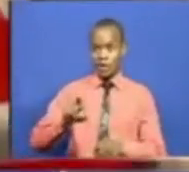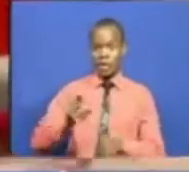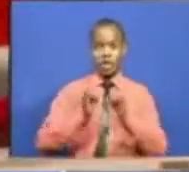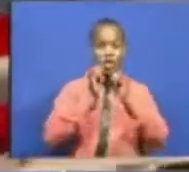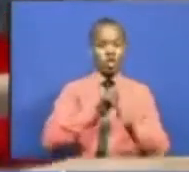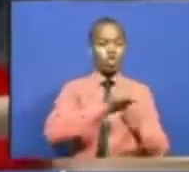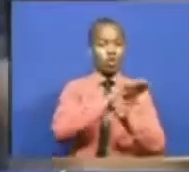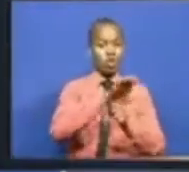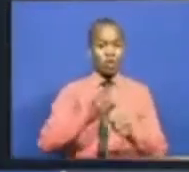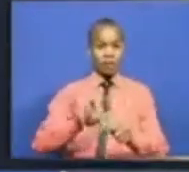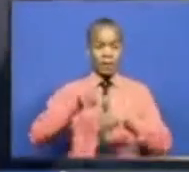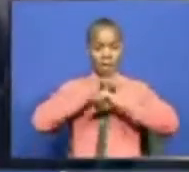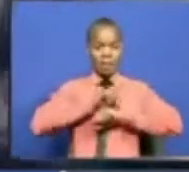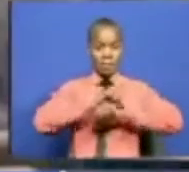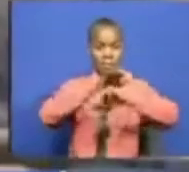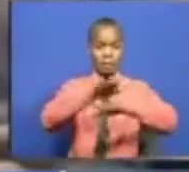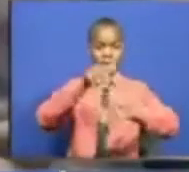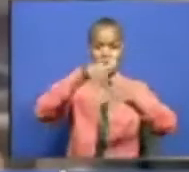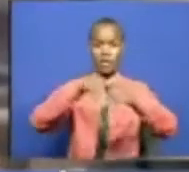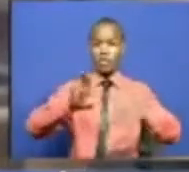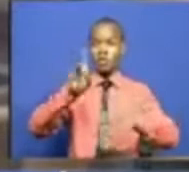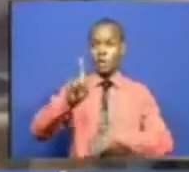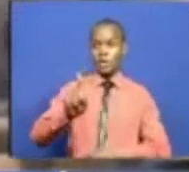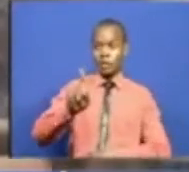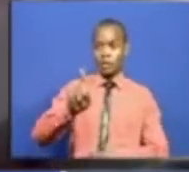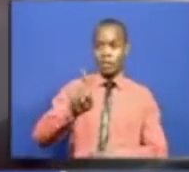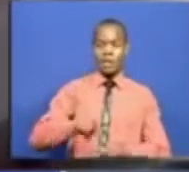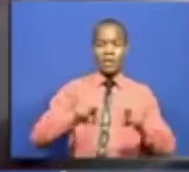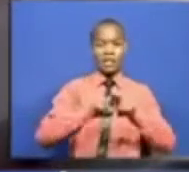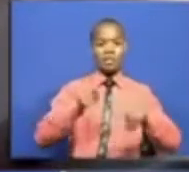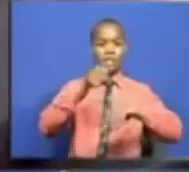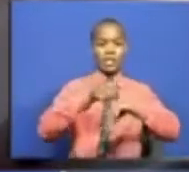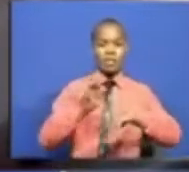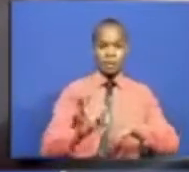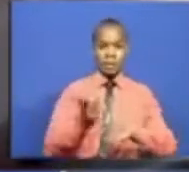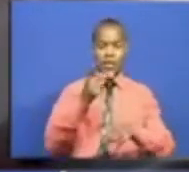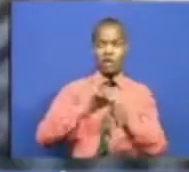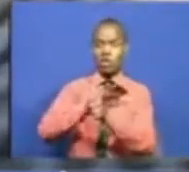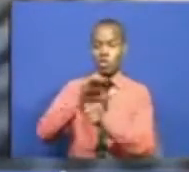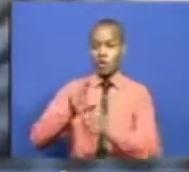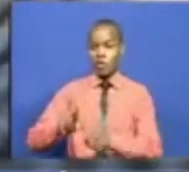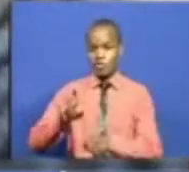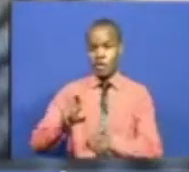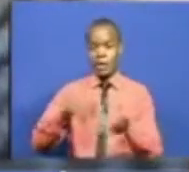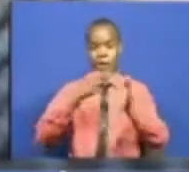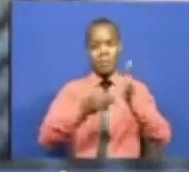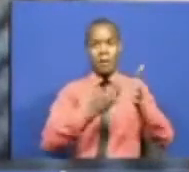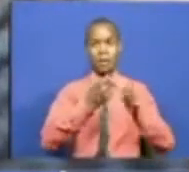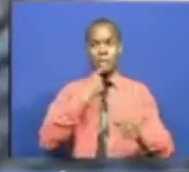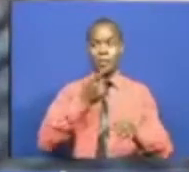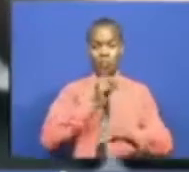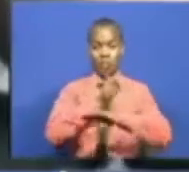variant has already spread widely across the UK. This even as the second coronavirus vaccine manufacturer has warned